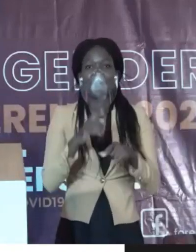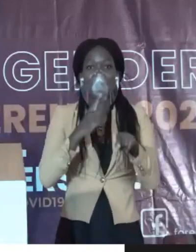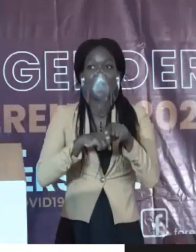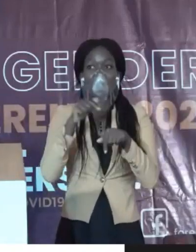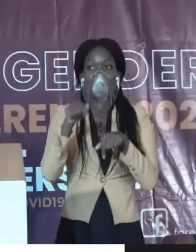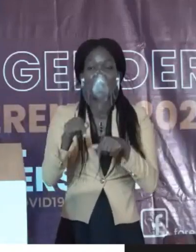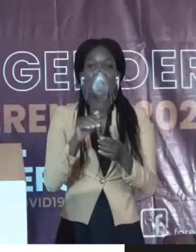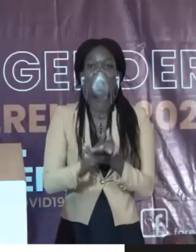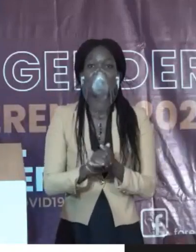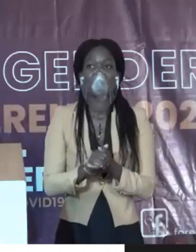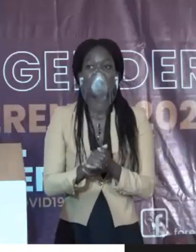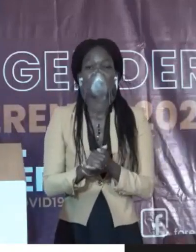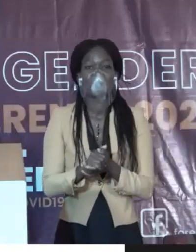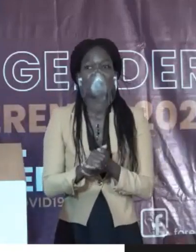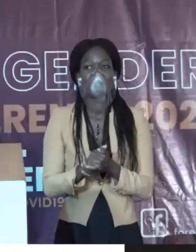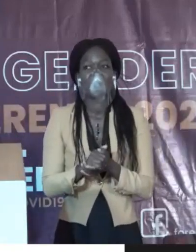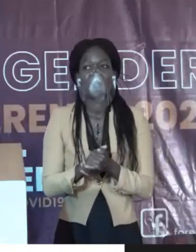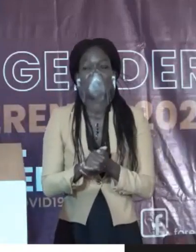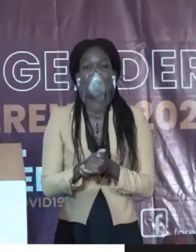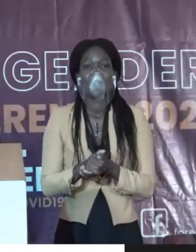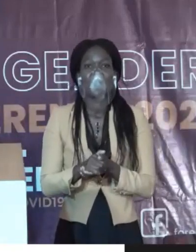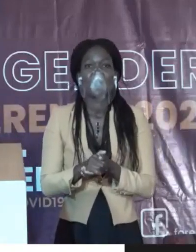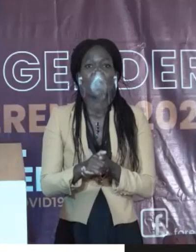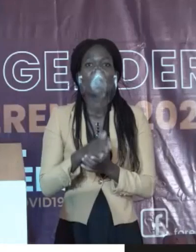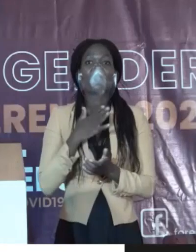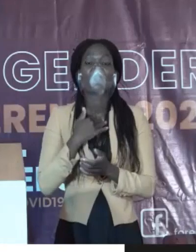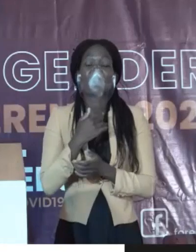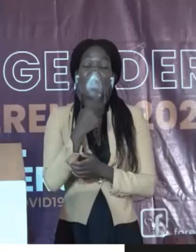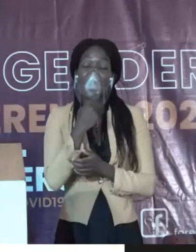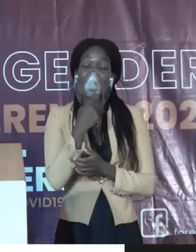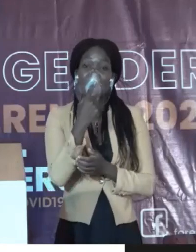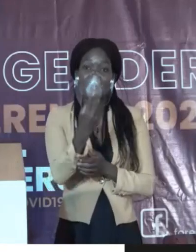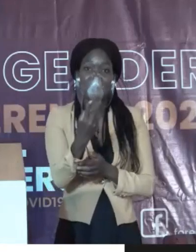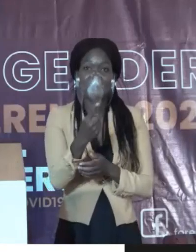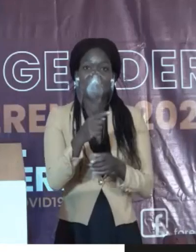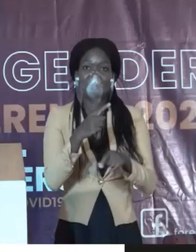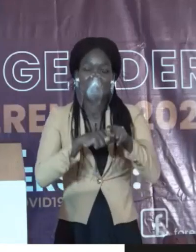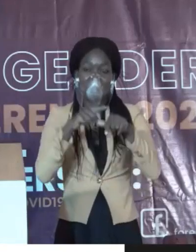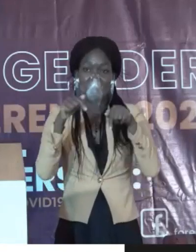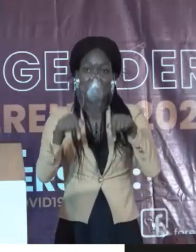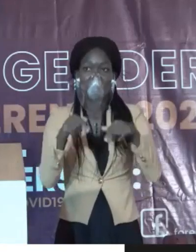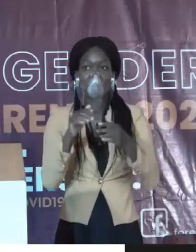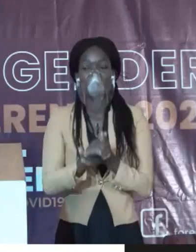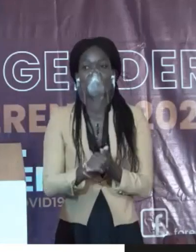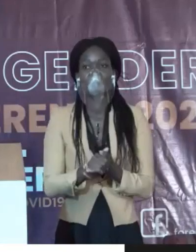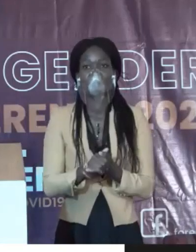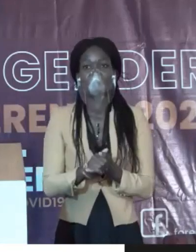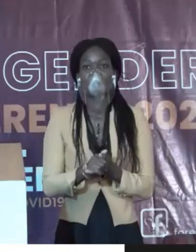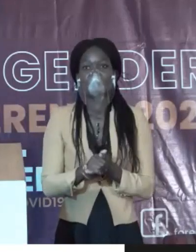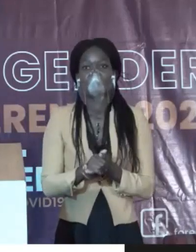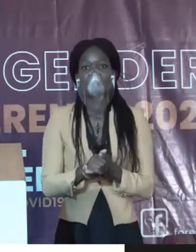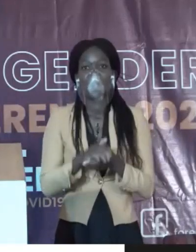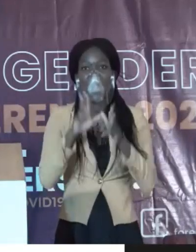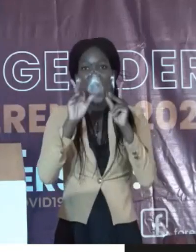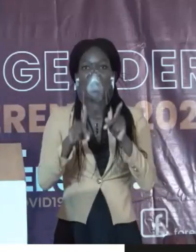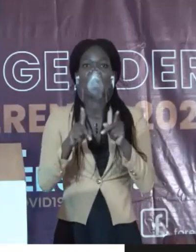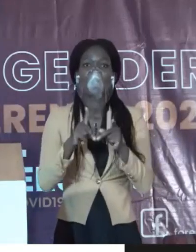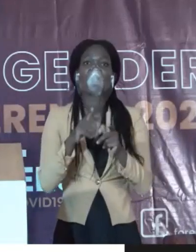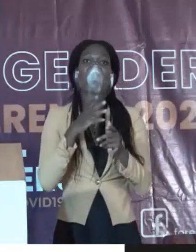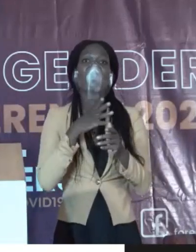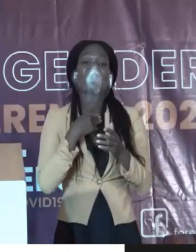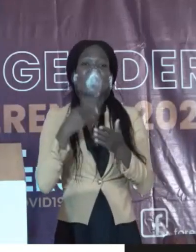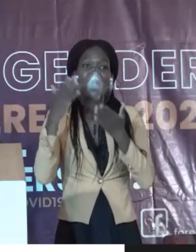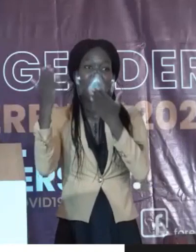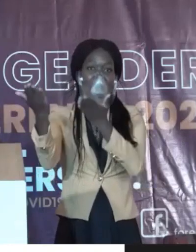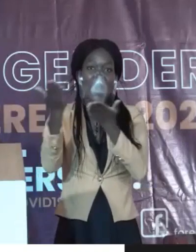point, I would like to say that in this session, our awardee